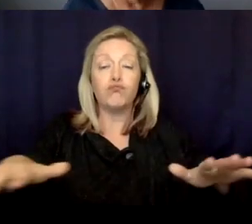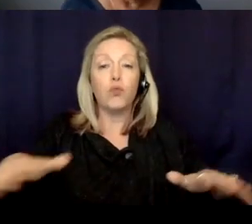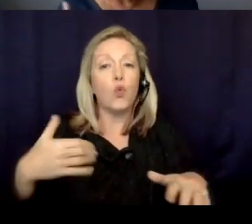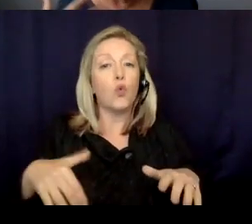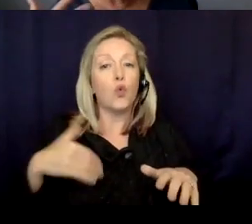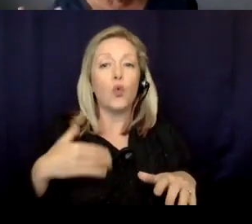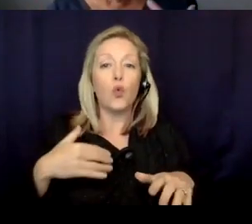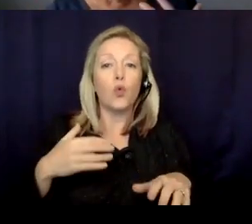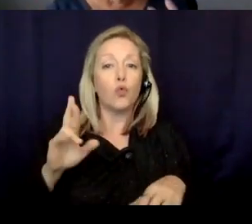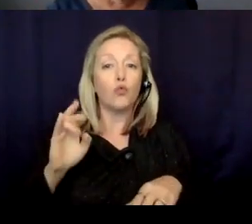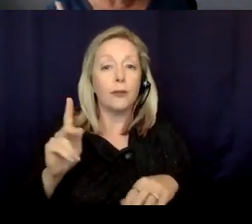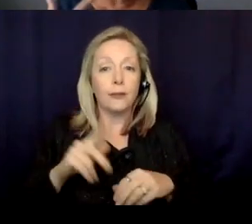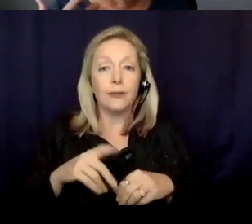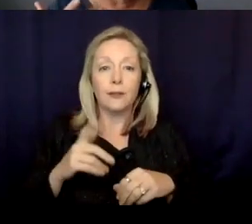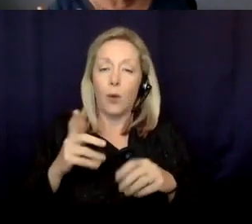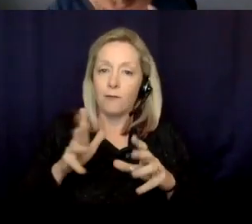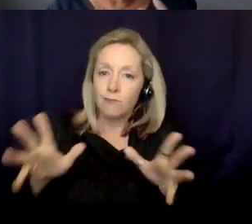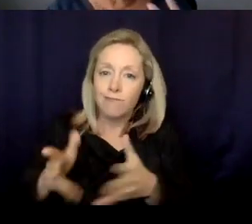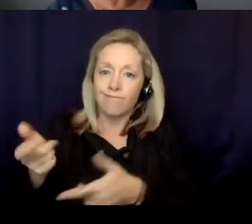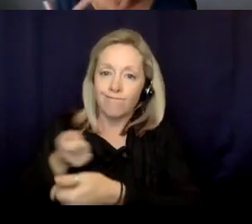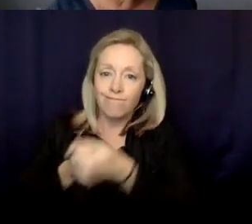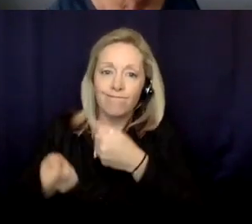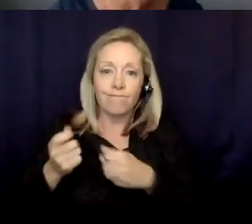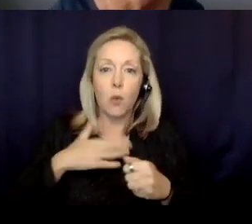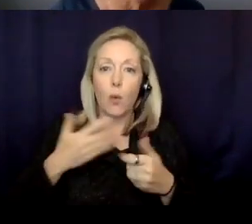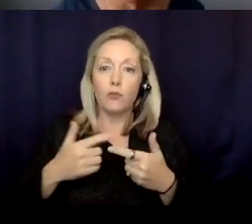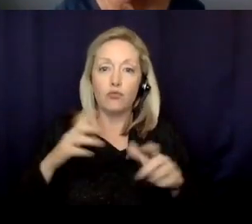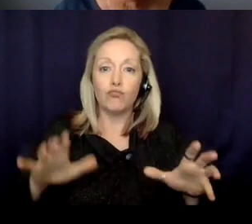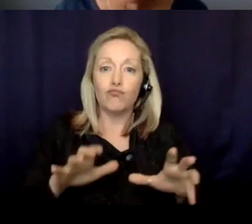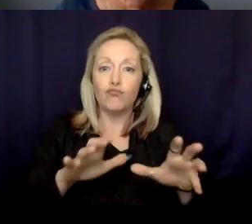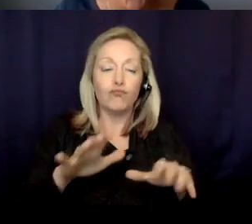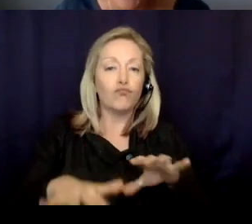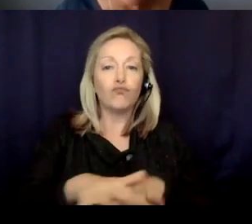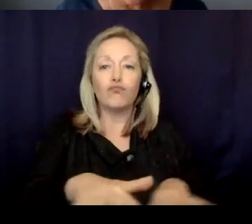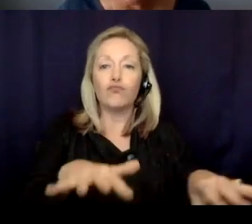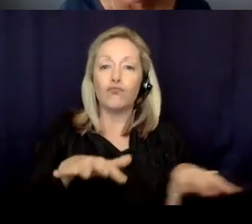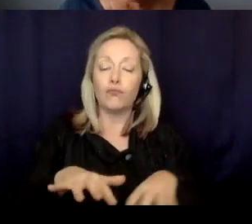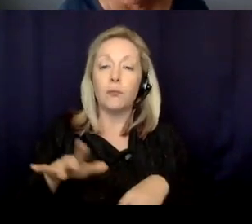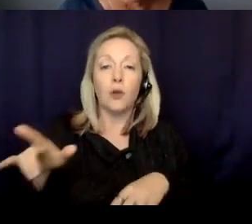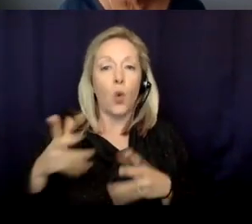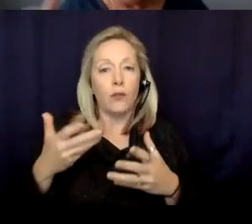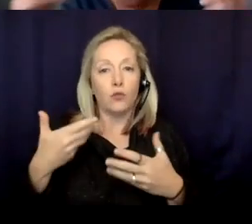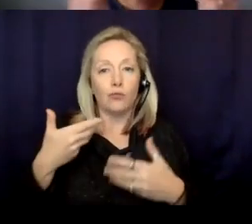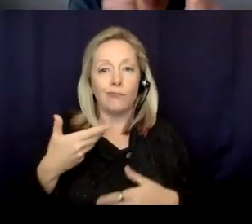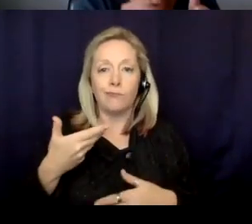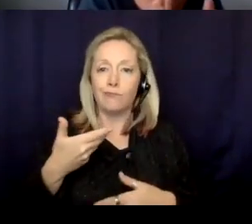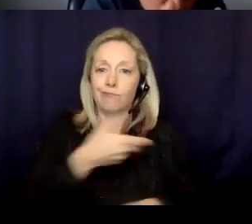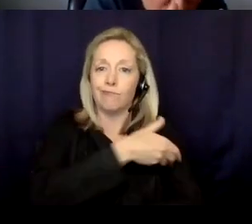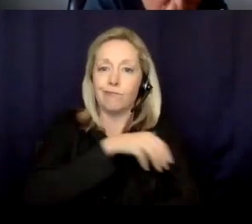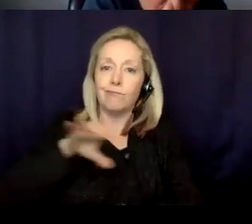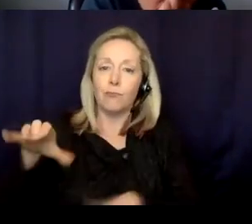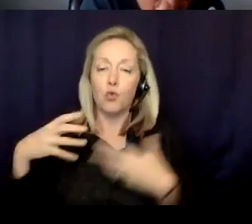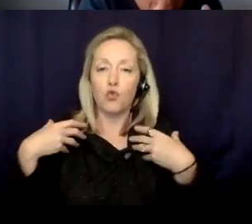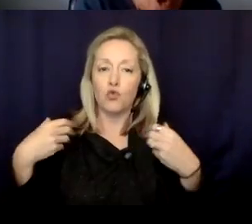place that's giving them courage to explore and become explorers, because it's